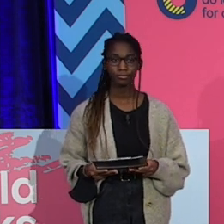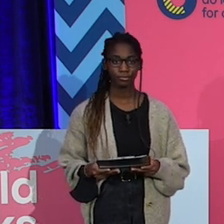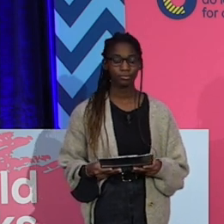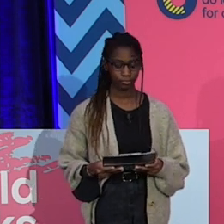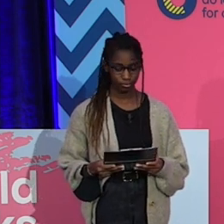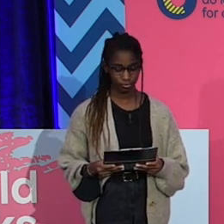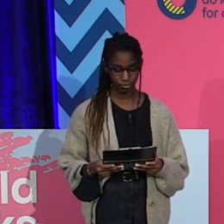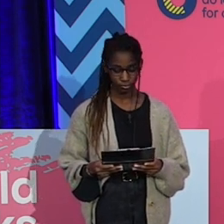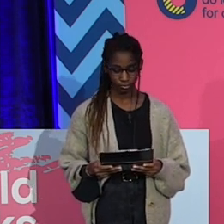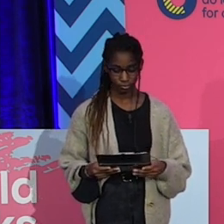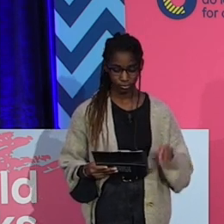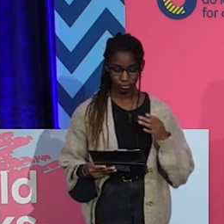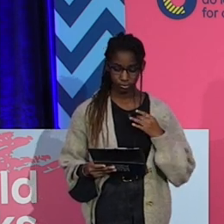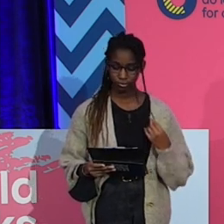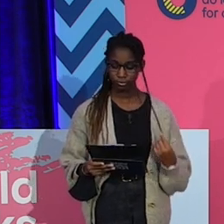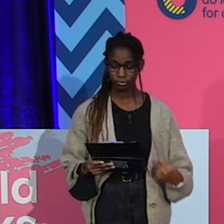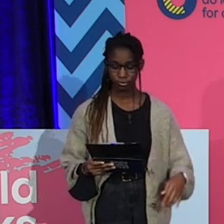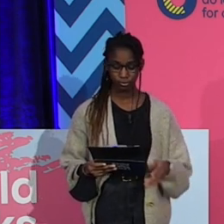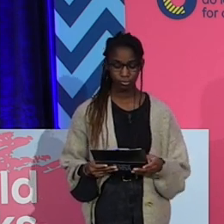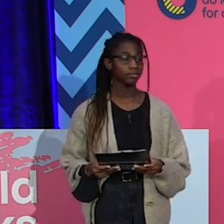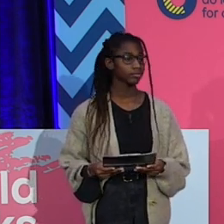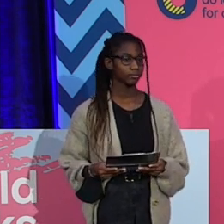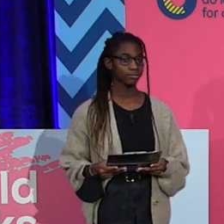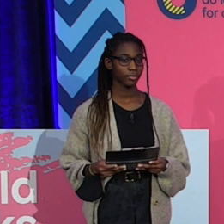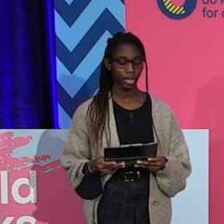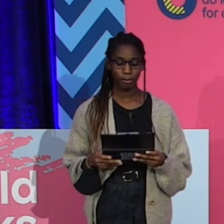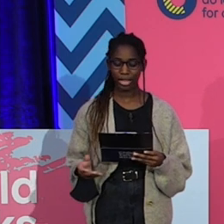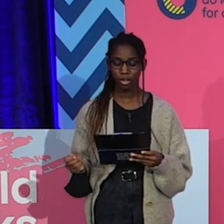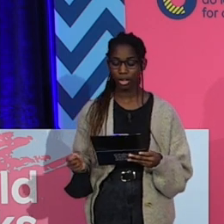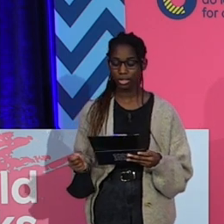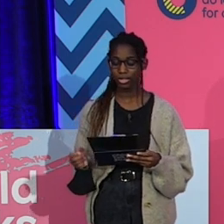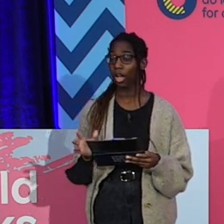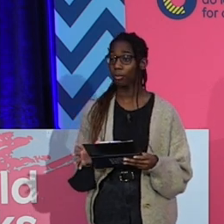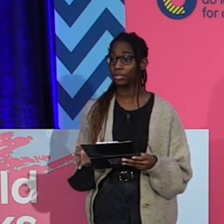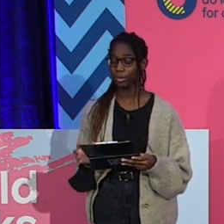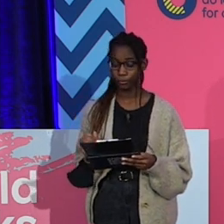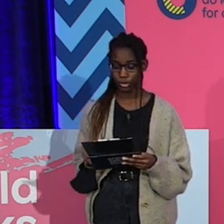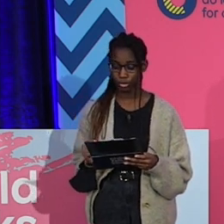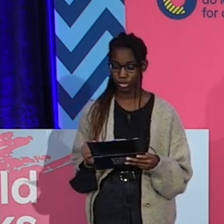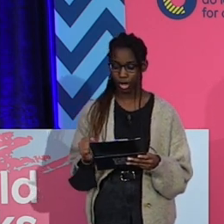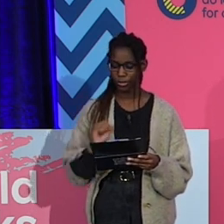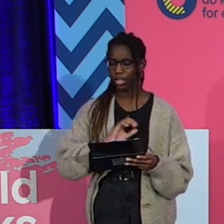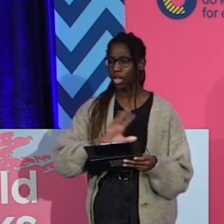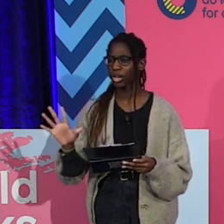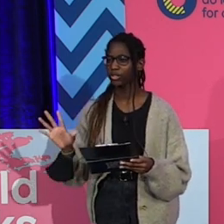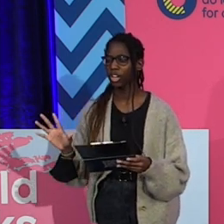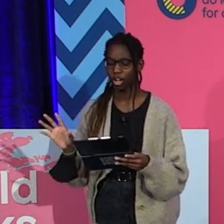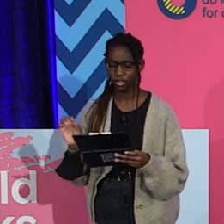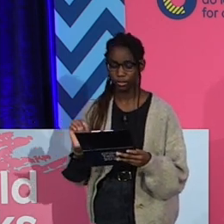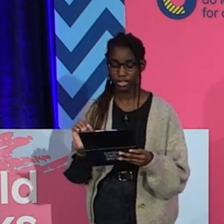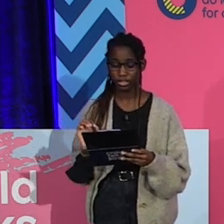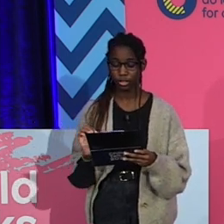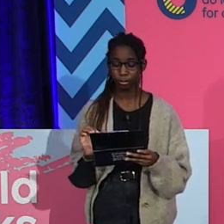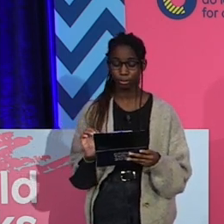experiences, and most importantly, their messages about the issues they're most passionate about today. Back in August, the Ombudsman for Children's Office put out the